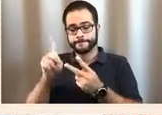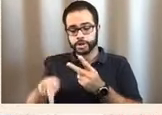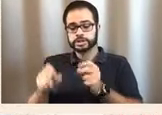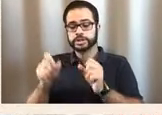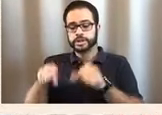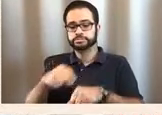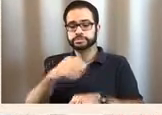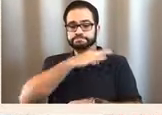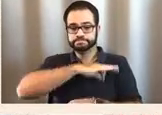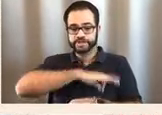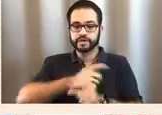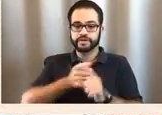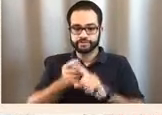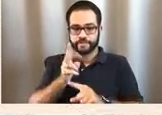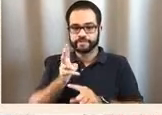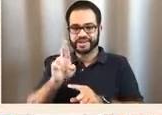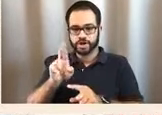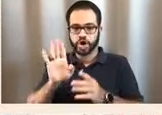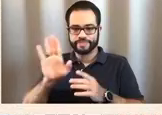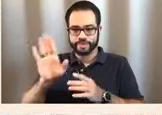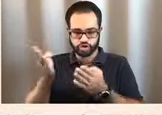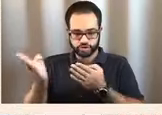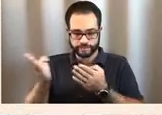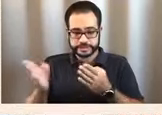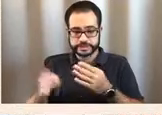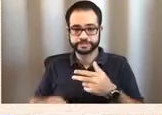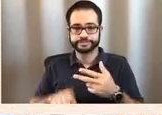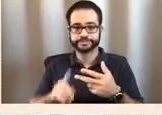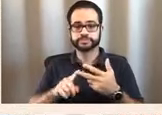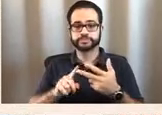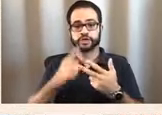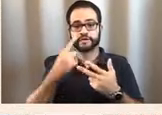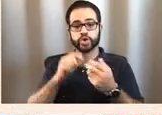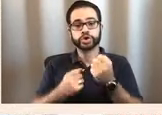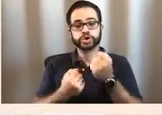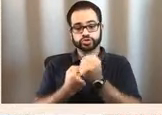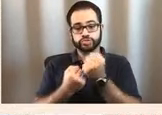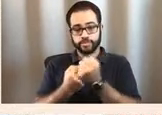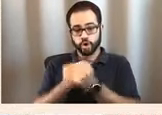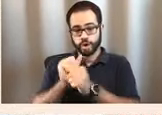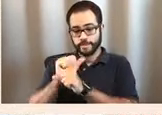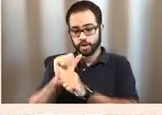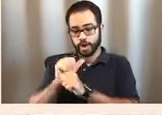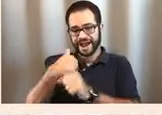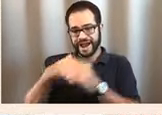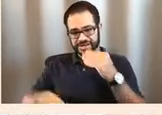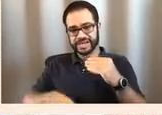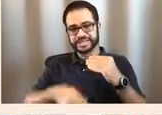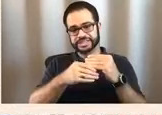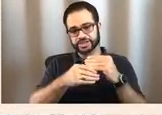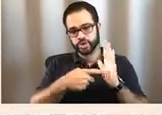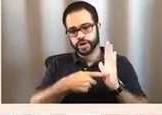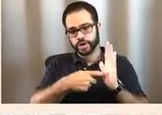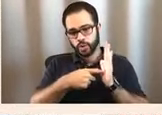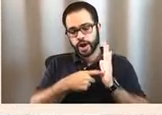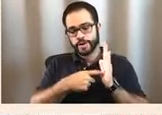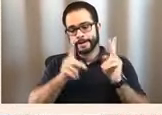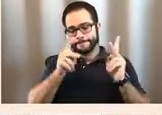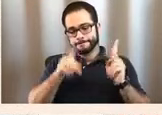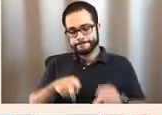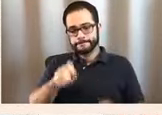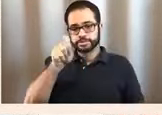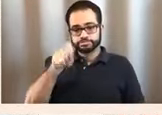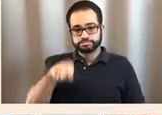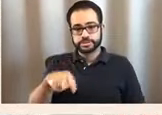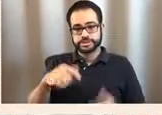that VR can offer. For supported employment, there's an additional requirement that the individual must have a